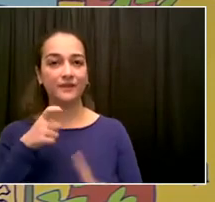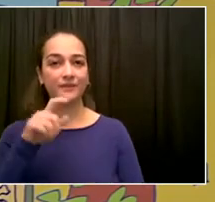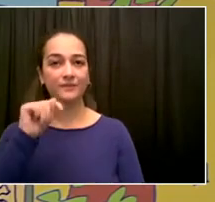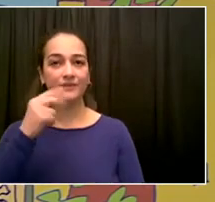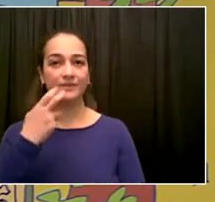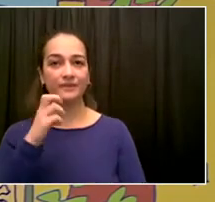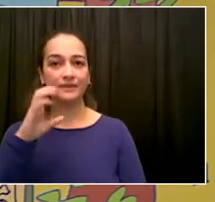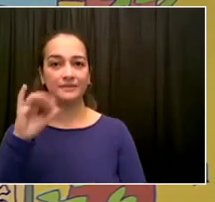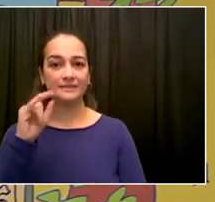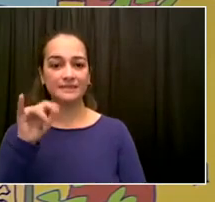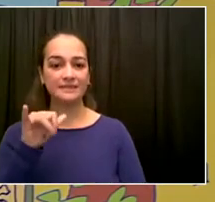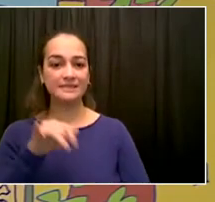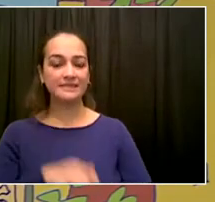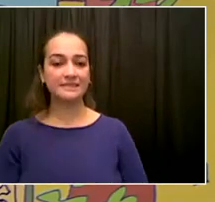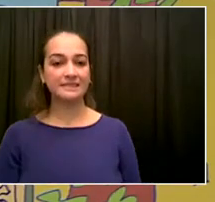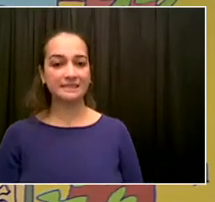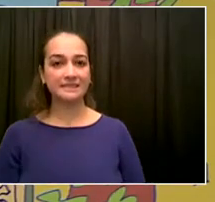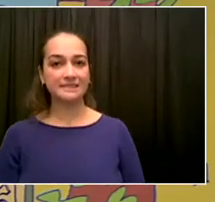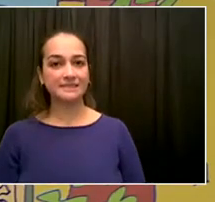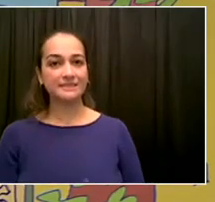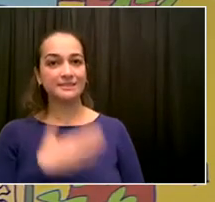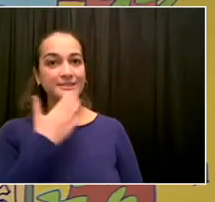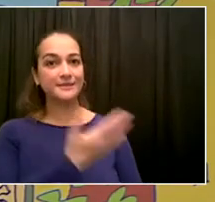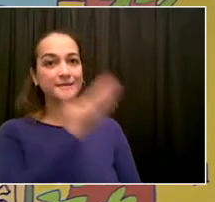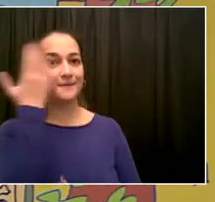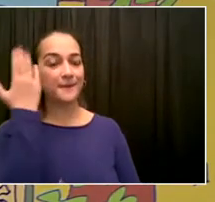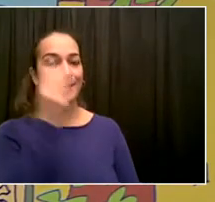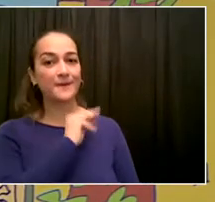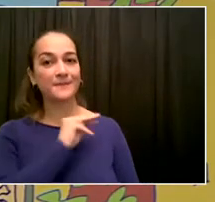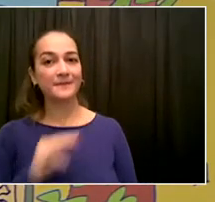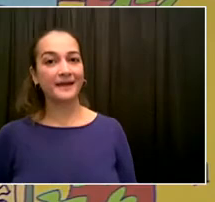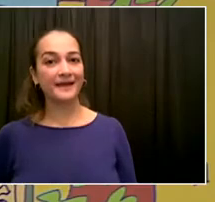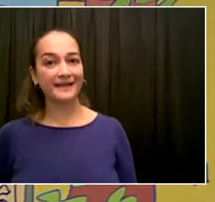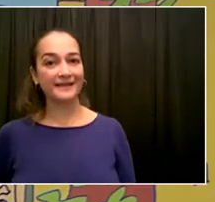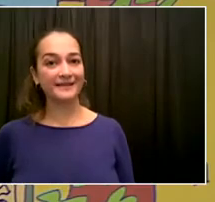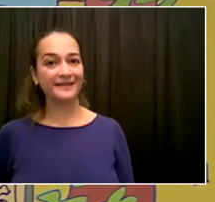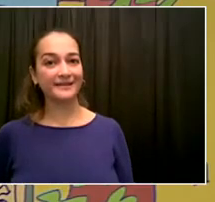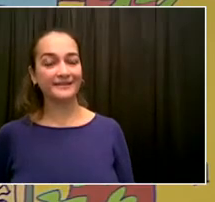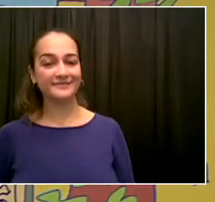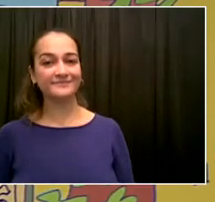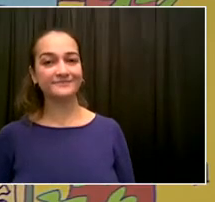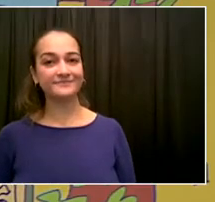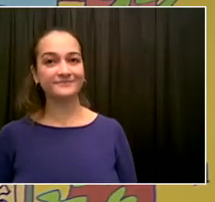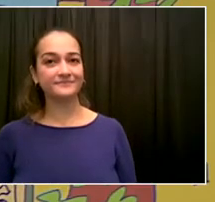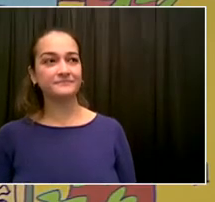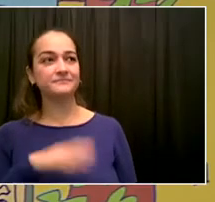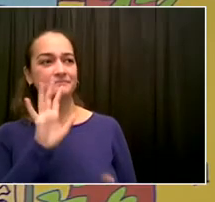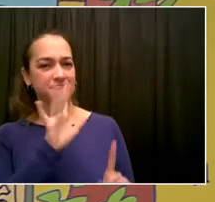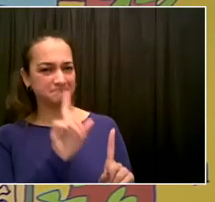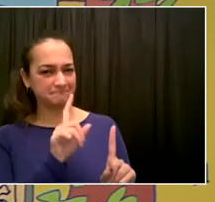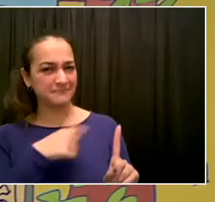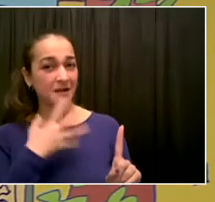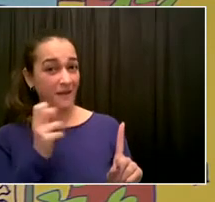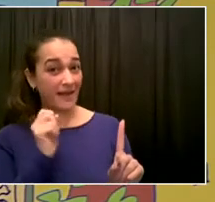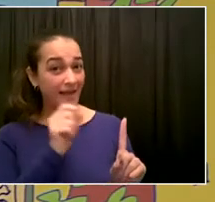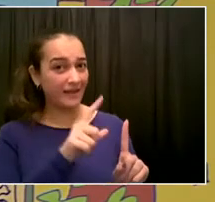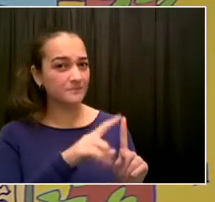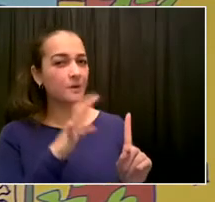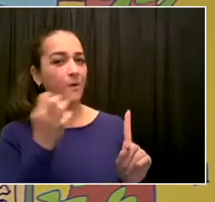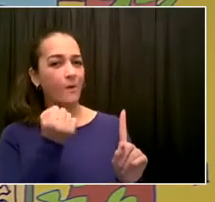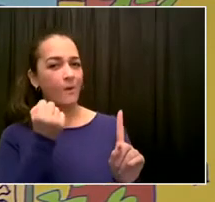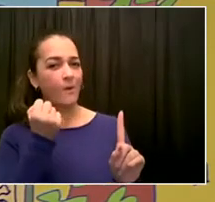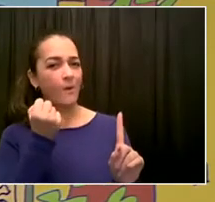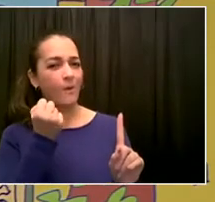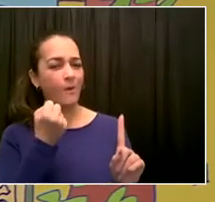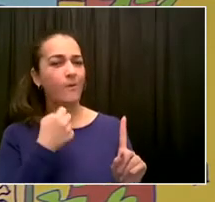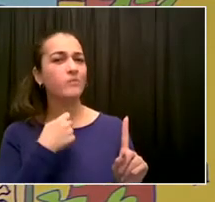Hey, good morning, Mayor de Blasio. Before a question, I heard you were in church yesterday talking about how much you dislike Zoom. Very ironic. Now here we are